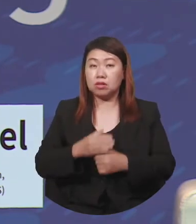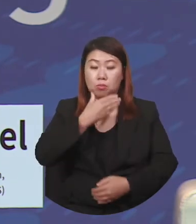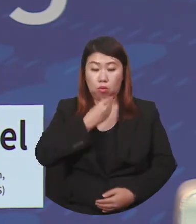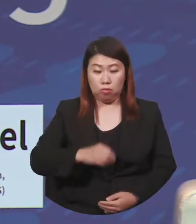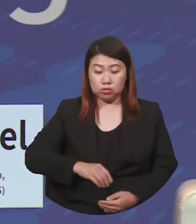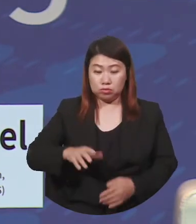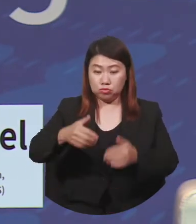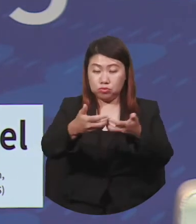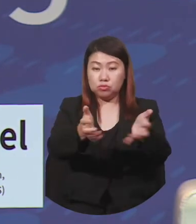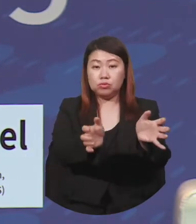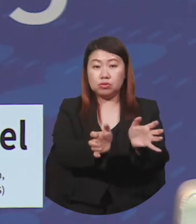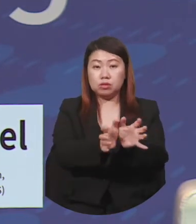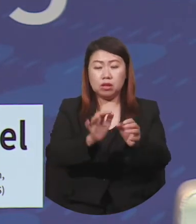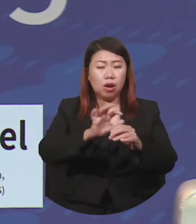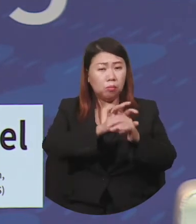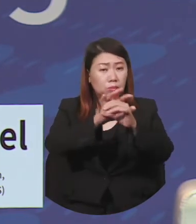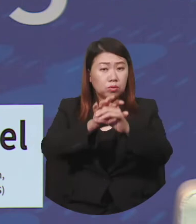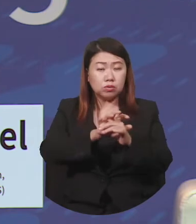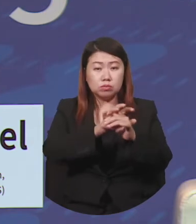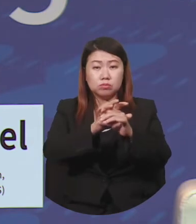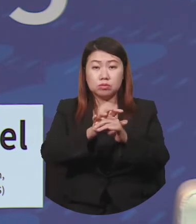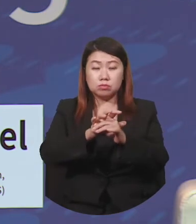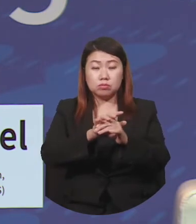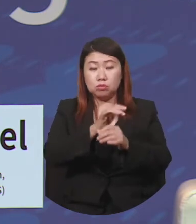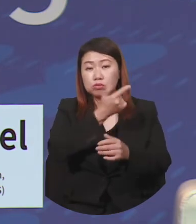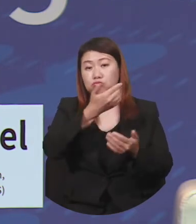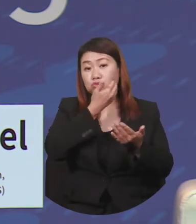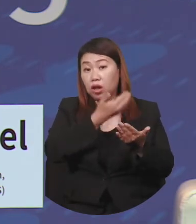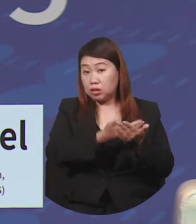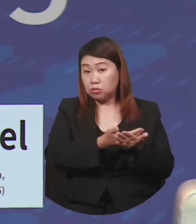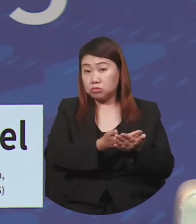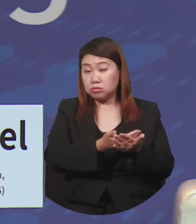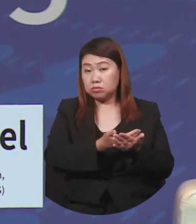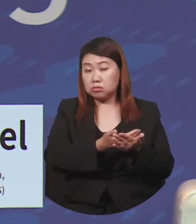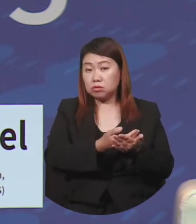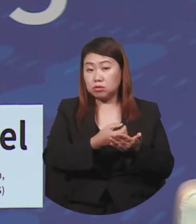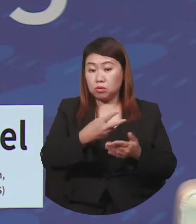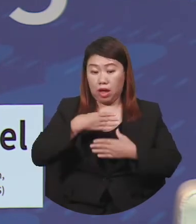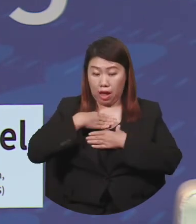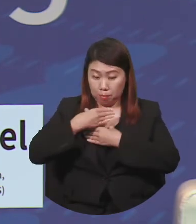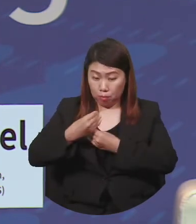the pandemic. We have security, we have all these other, so this kind of